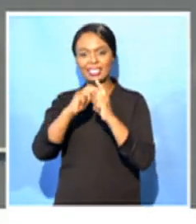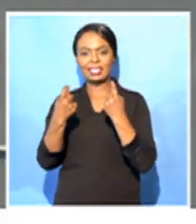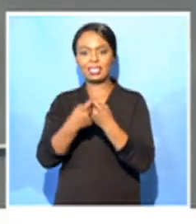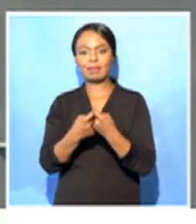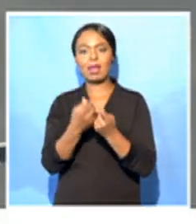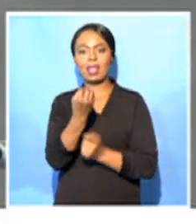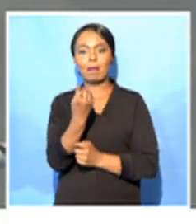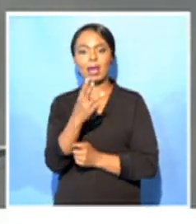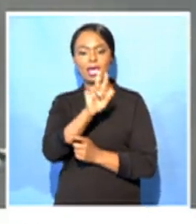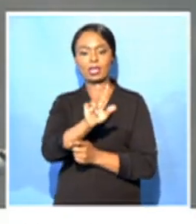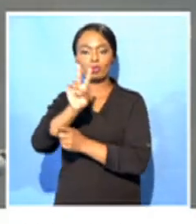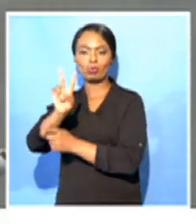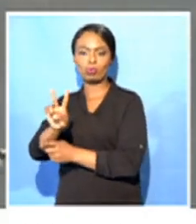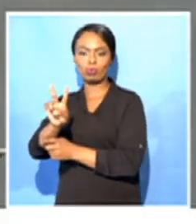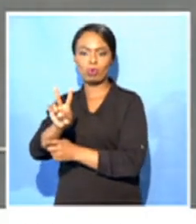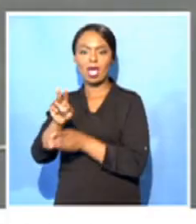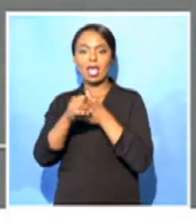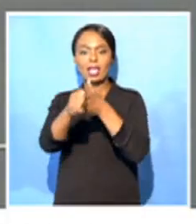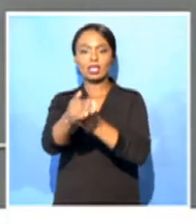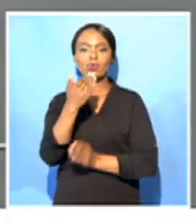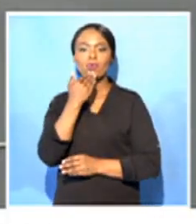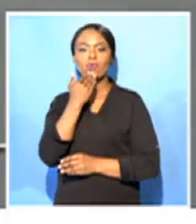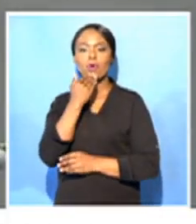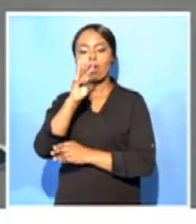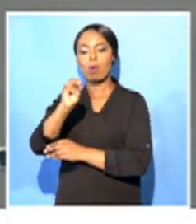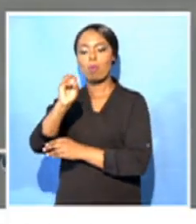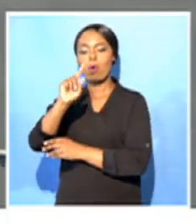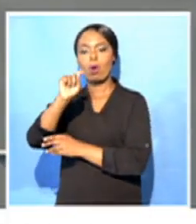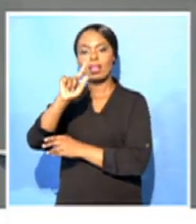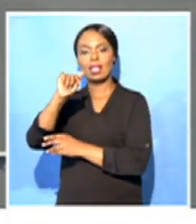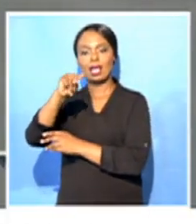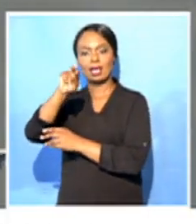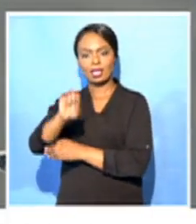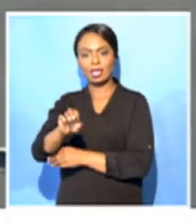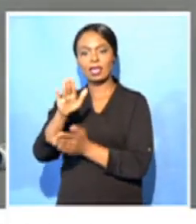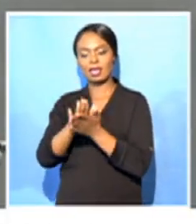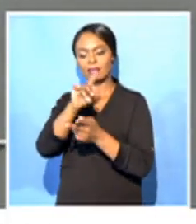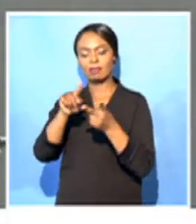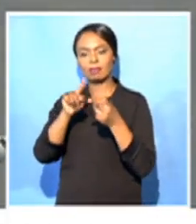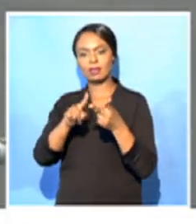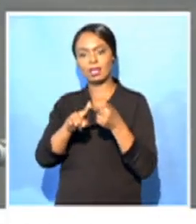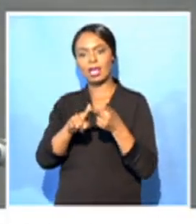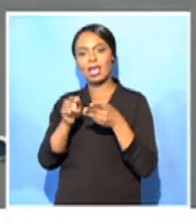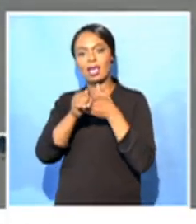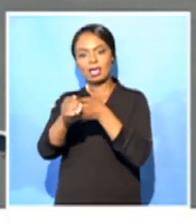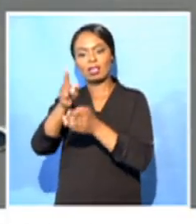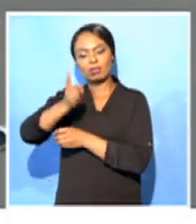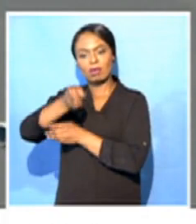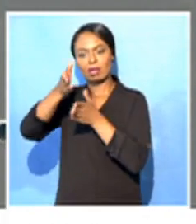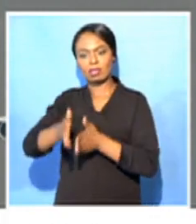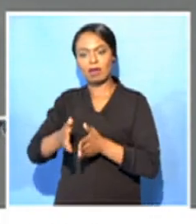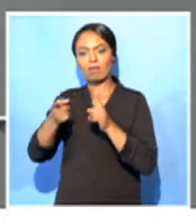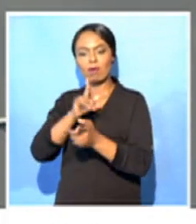led by Major Mutlane, an A category flying instructor from Central Flying